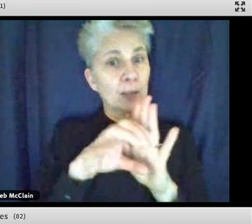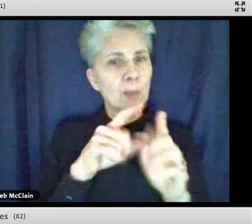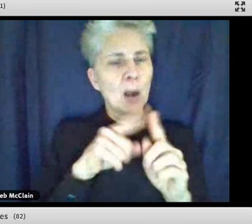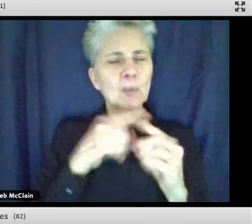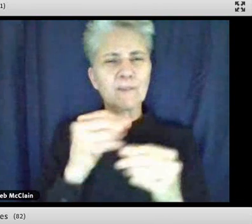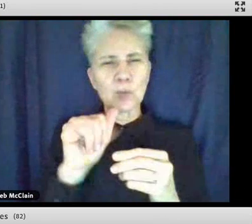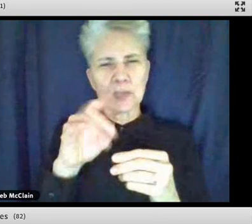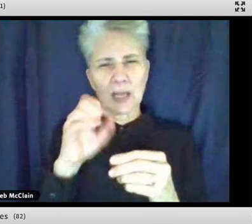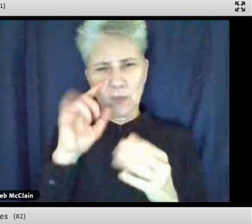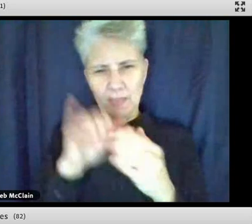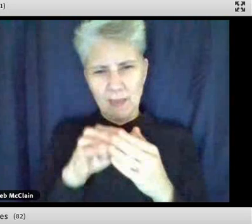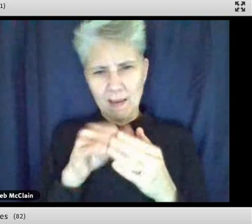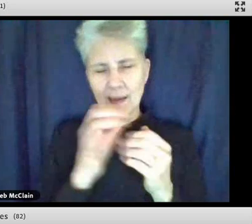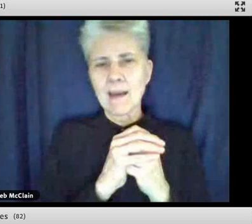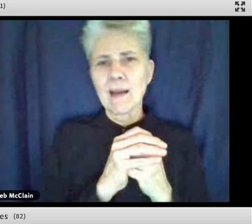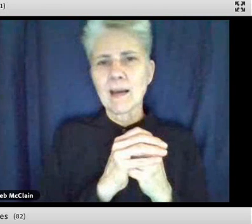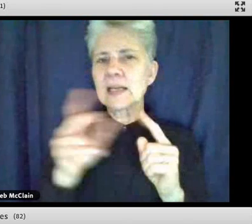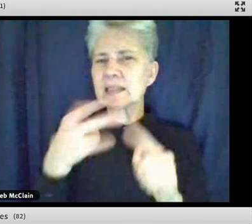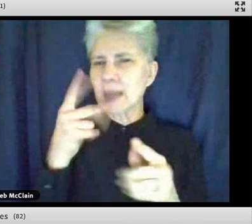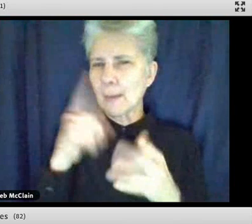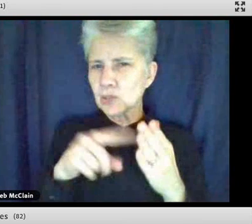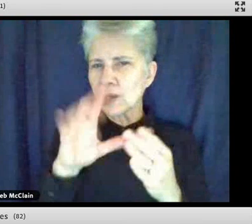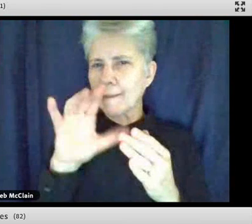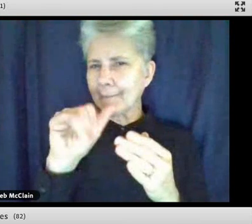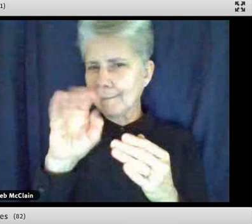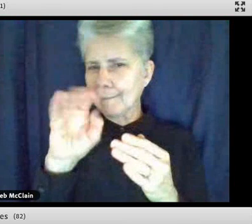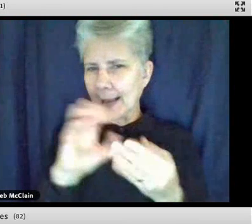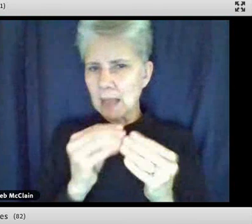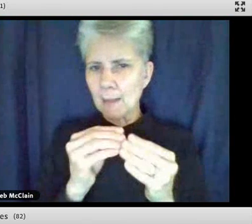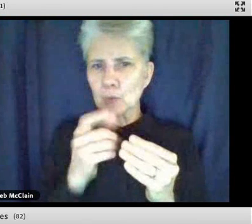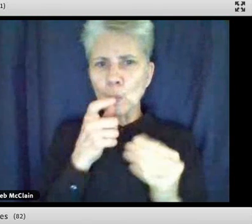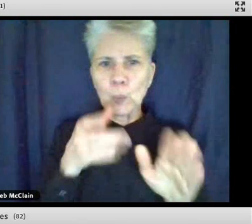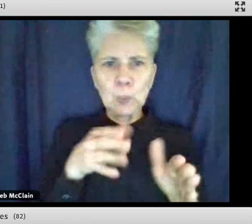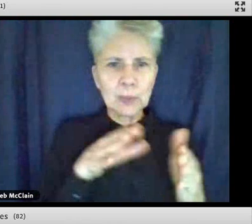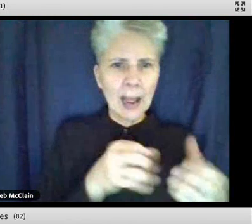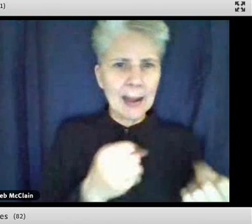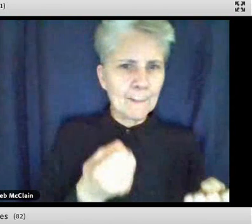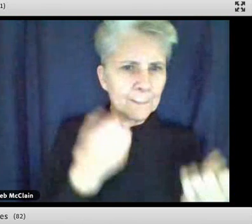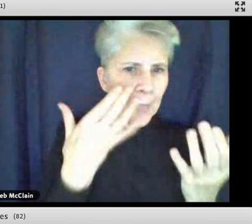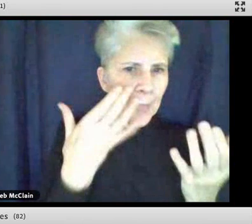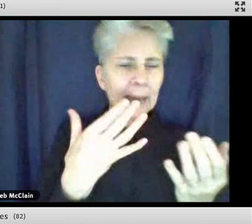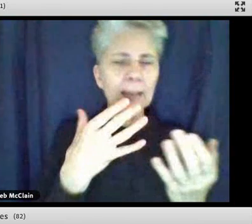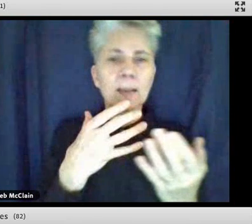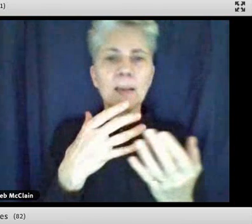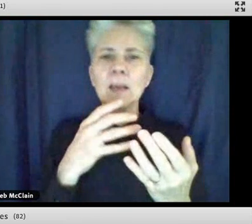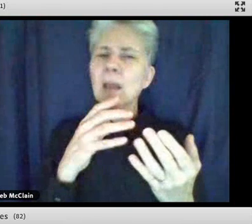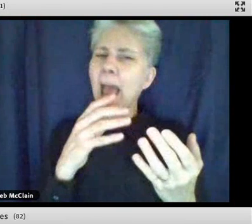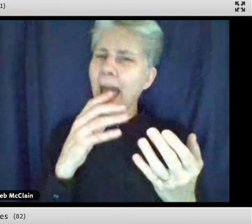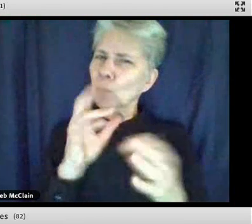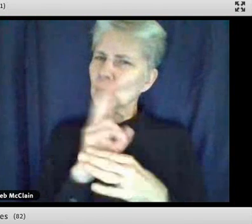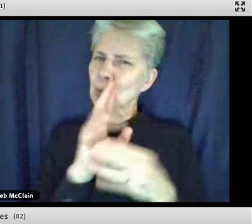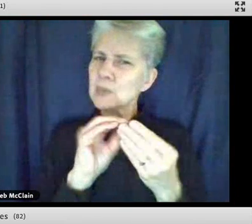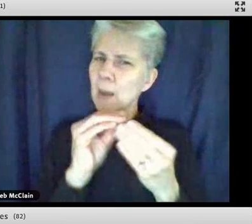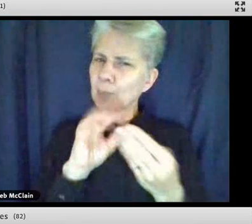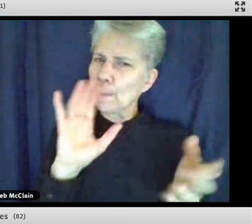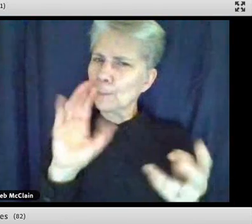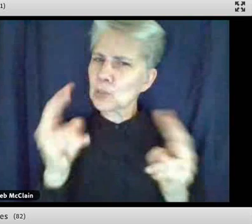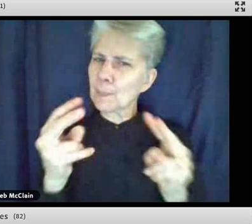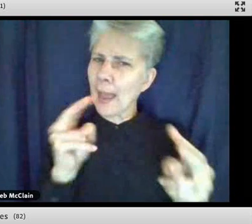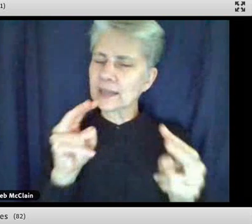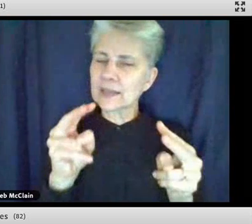that. Double check case numbers, death tolls, and fatality rates. Remember, we talked about putting those numbers in perspective. Beware of attempts